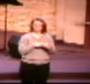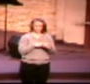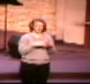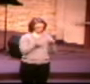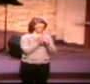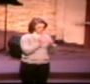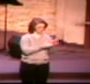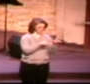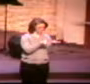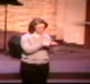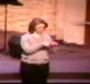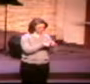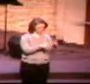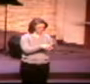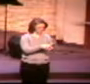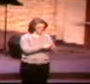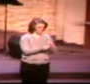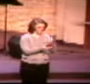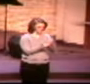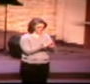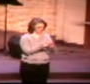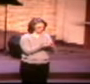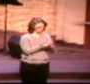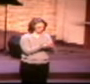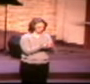Jesus also took a cup.